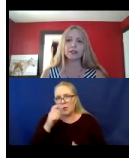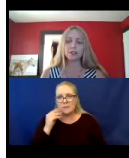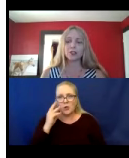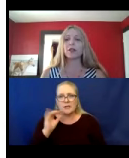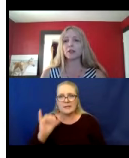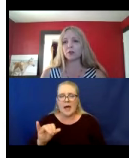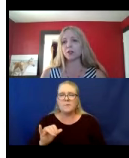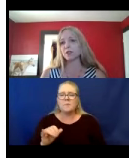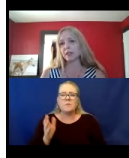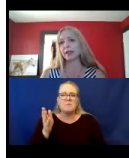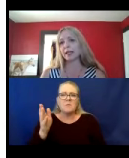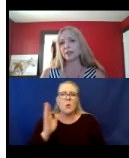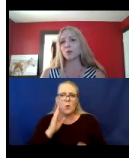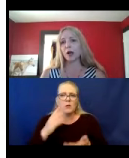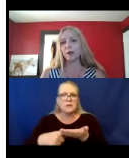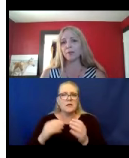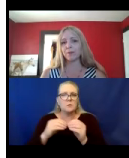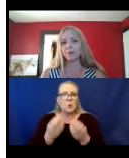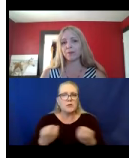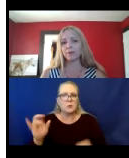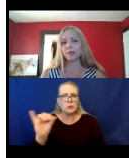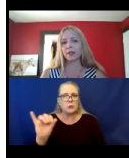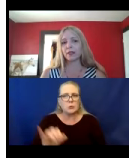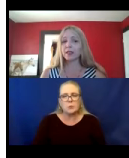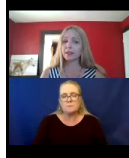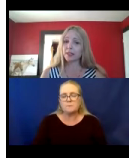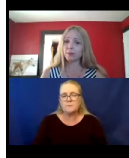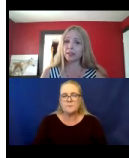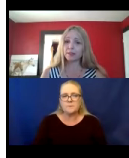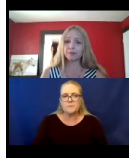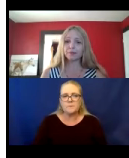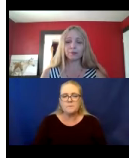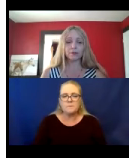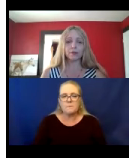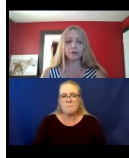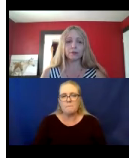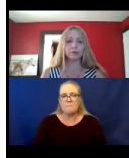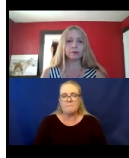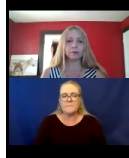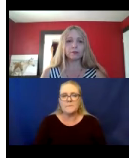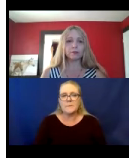the end too that you could use in that case as well. Next slide, please.